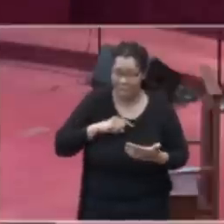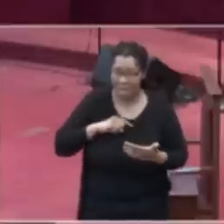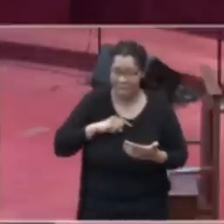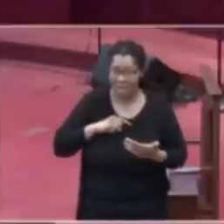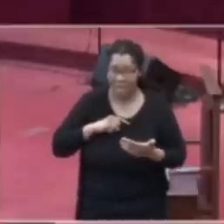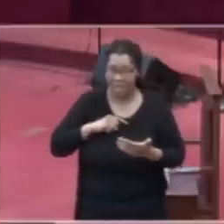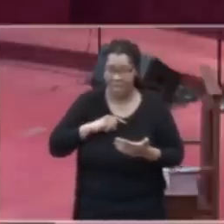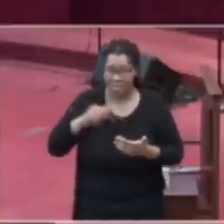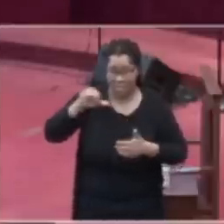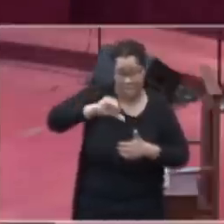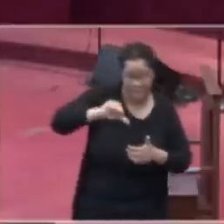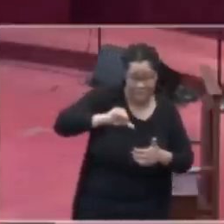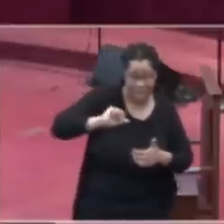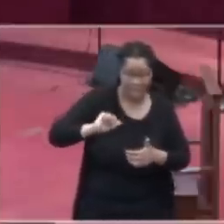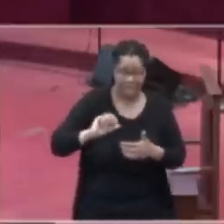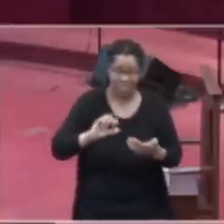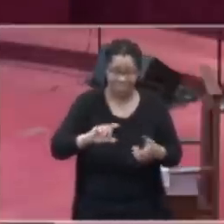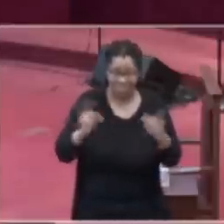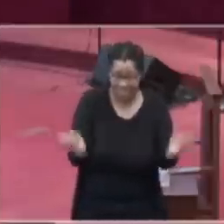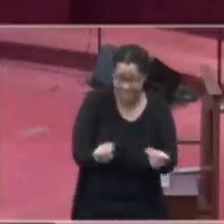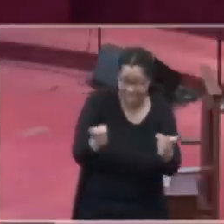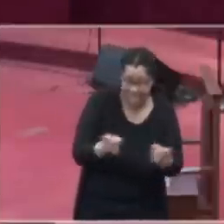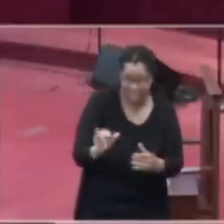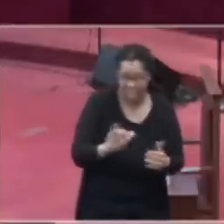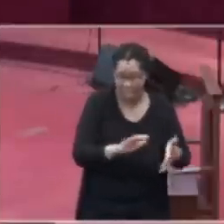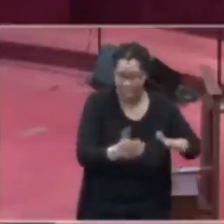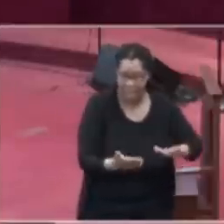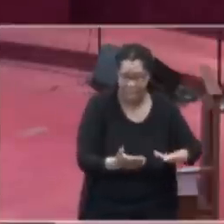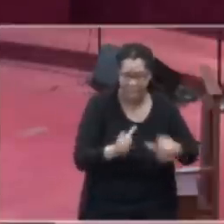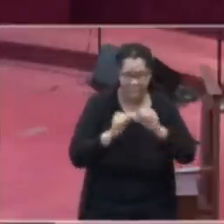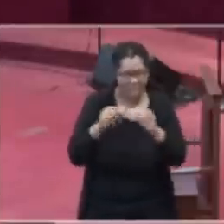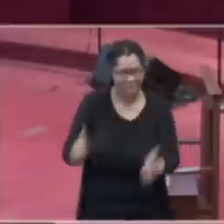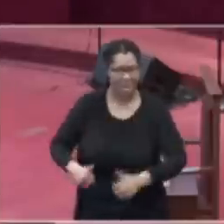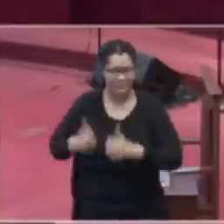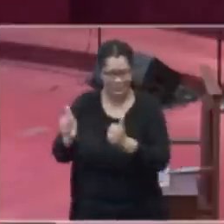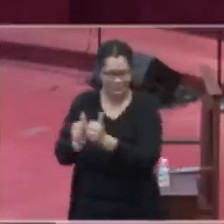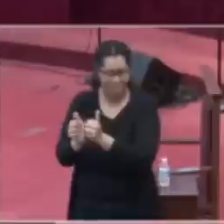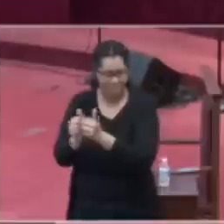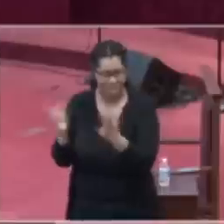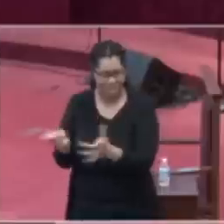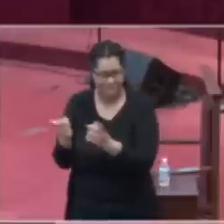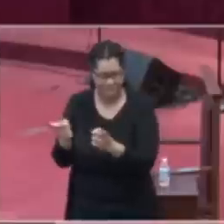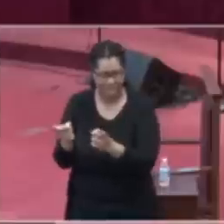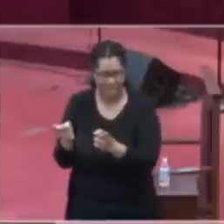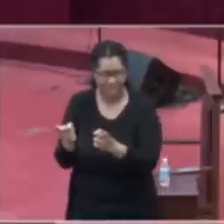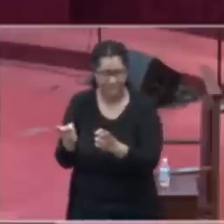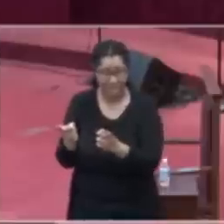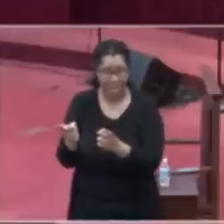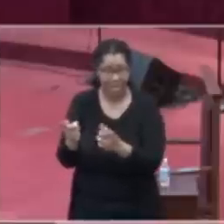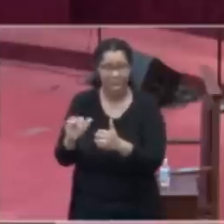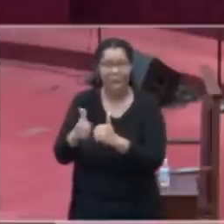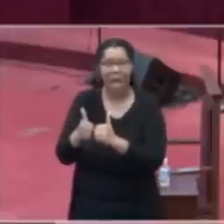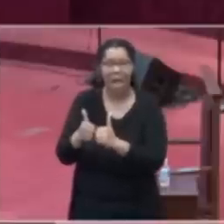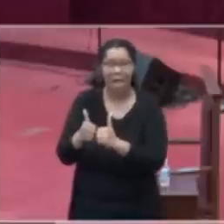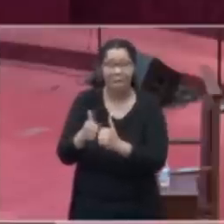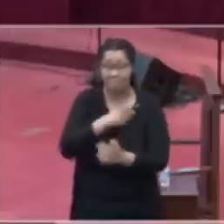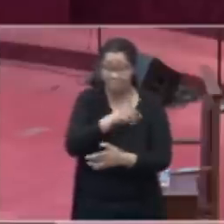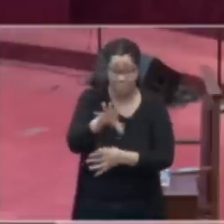sin, live any longer therein? Well, the answer is, because you made a choice.